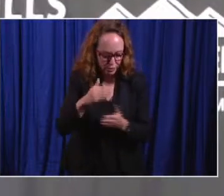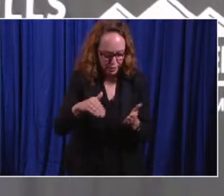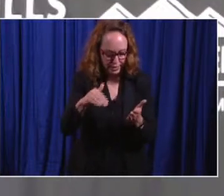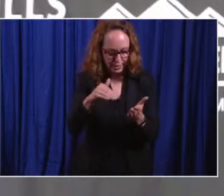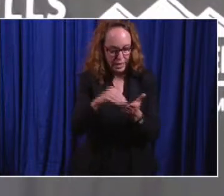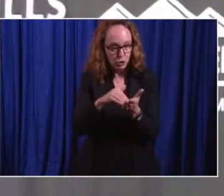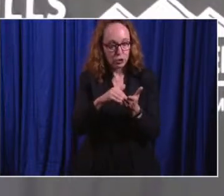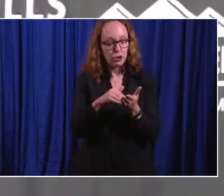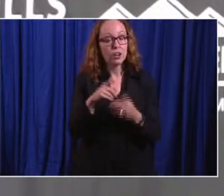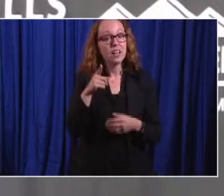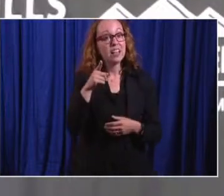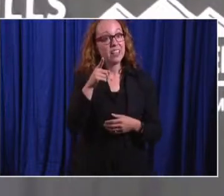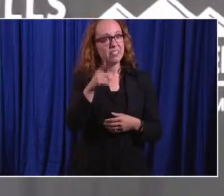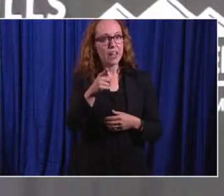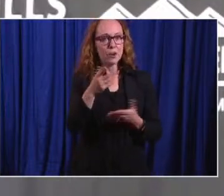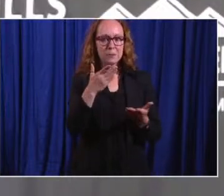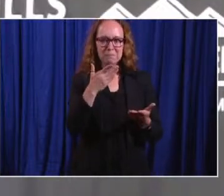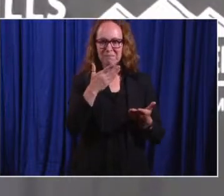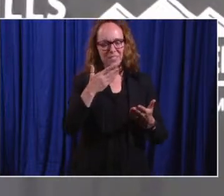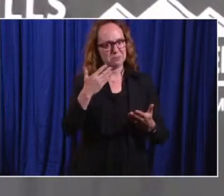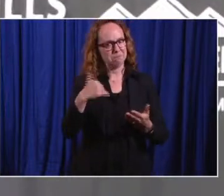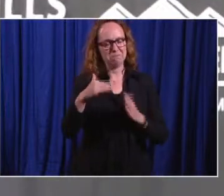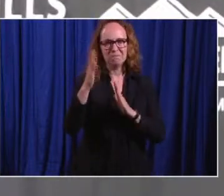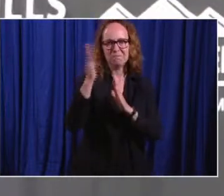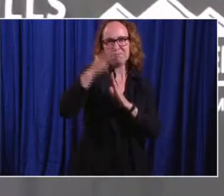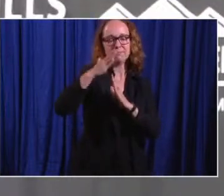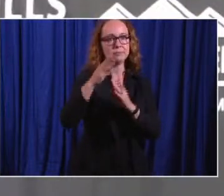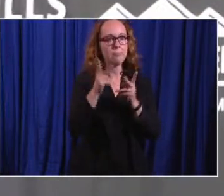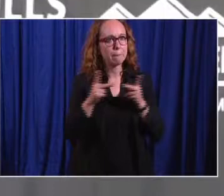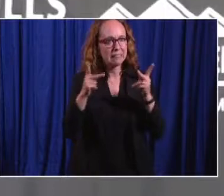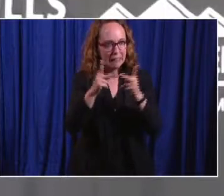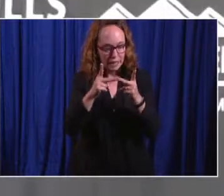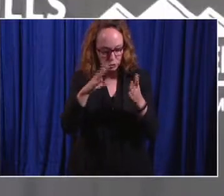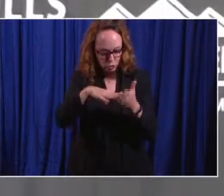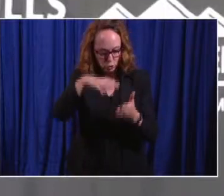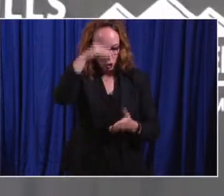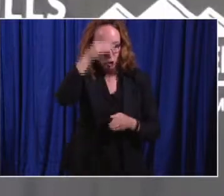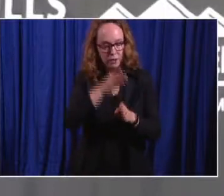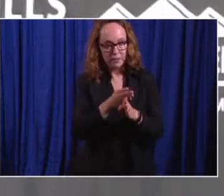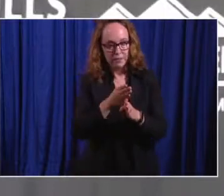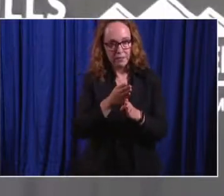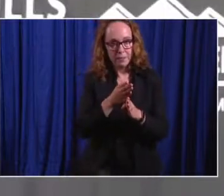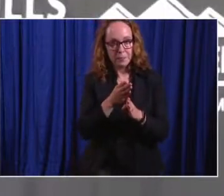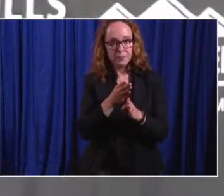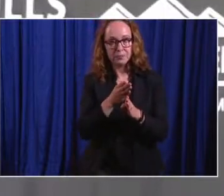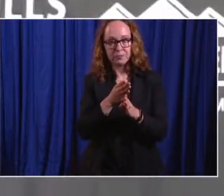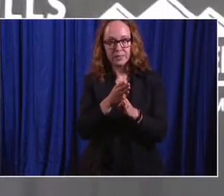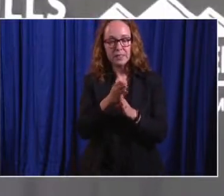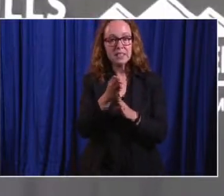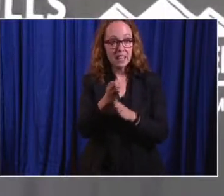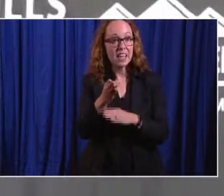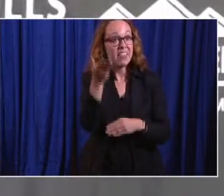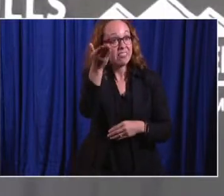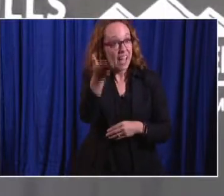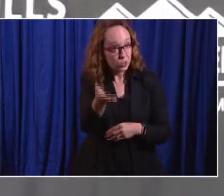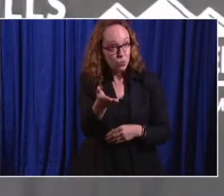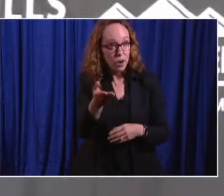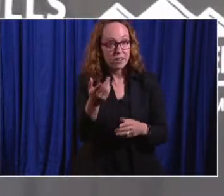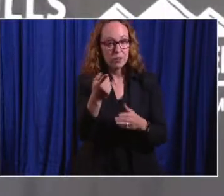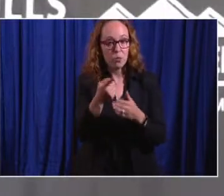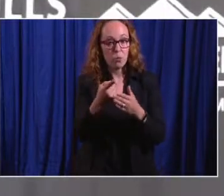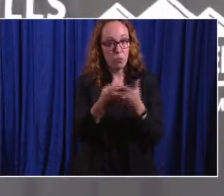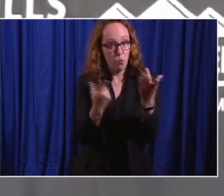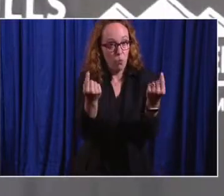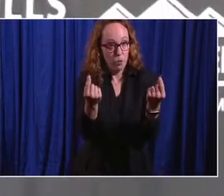in technical credentials and in jobs. And so that's where we've been today. And we'll do this throughout the